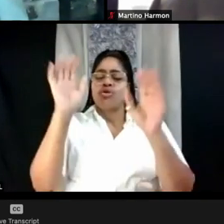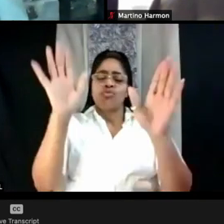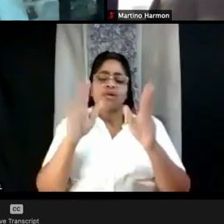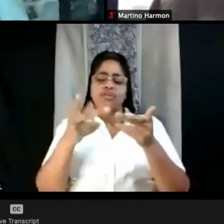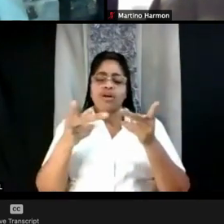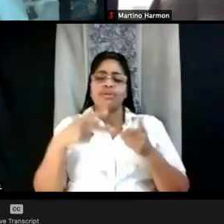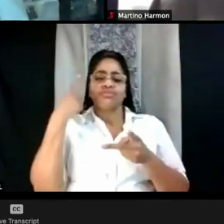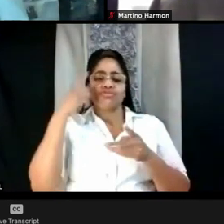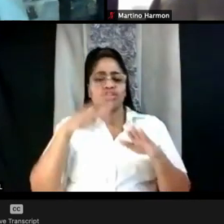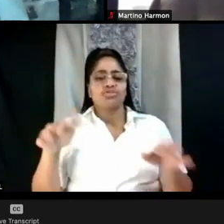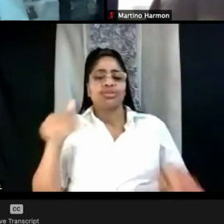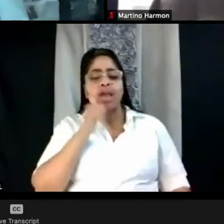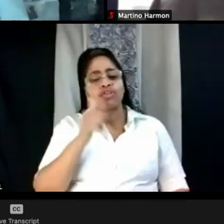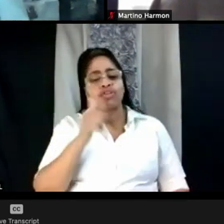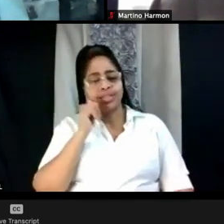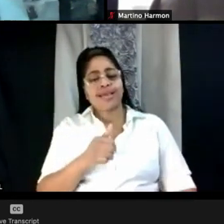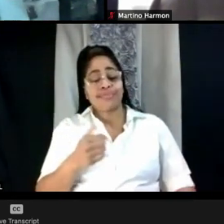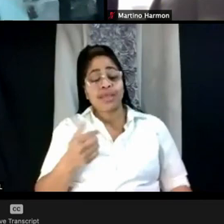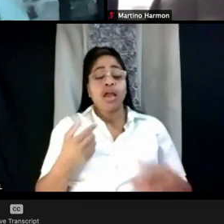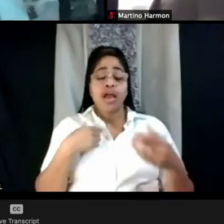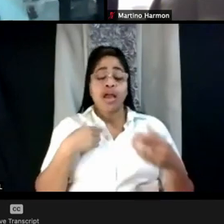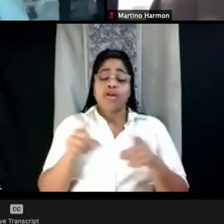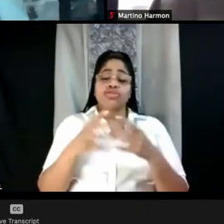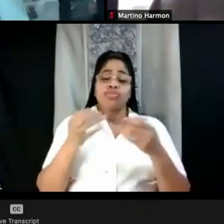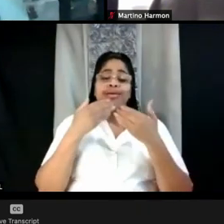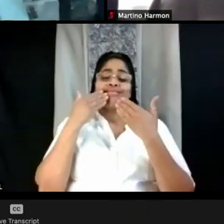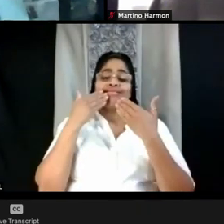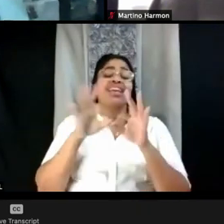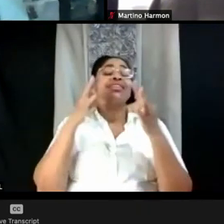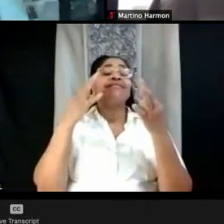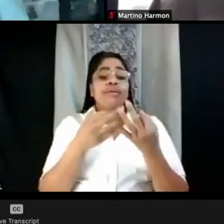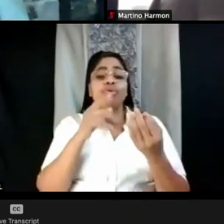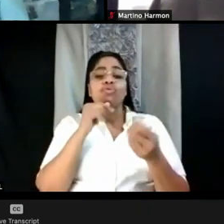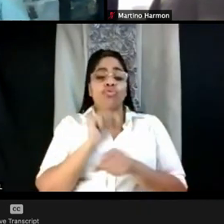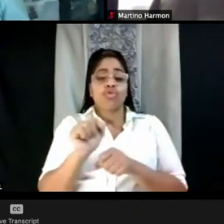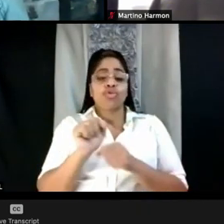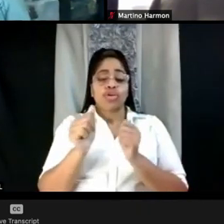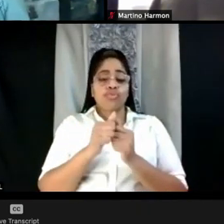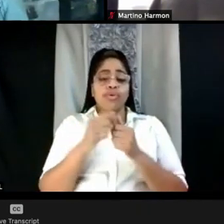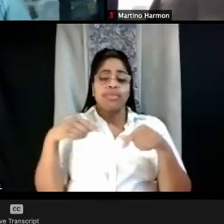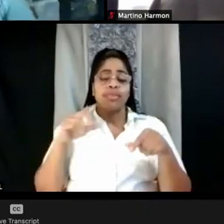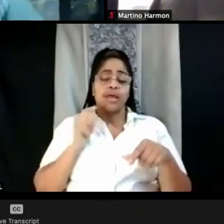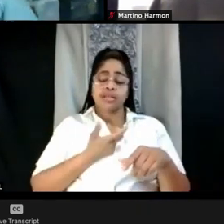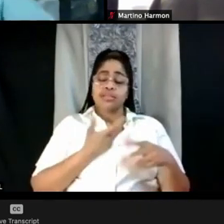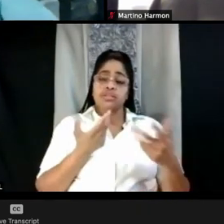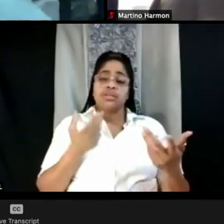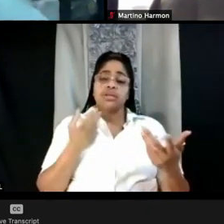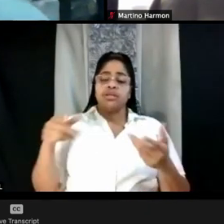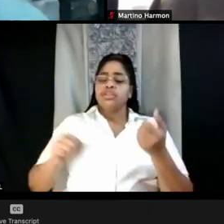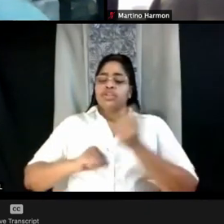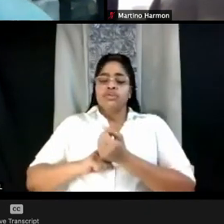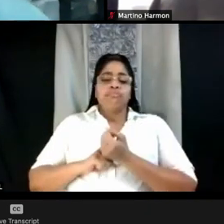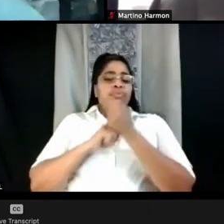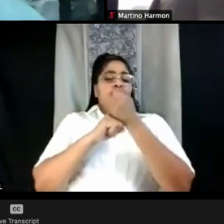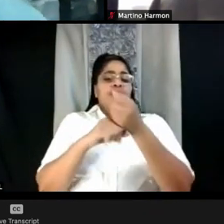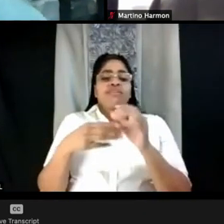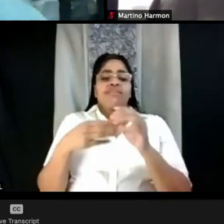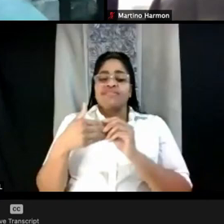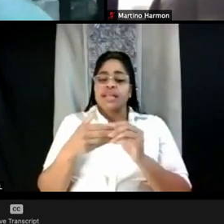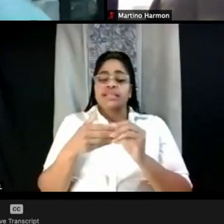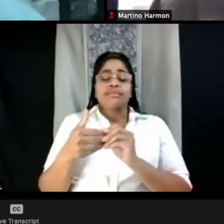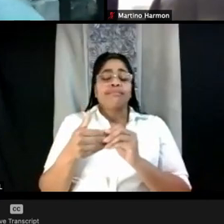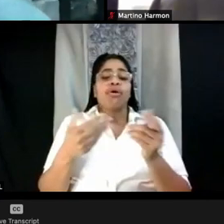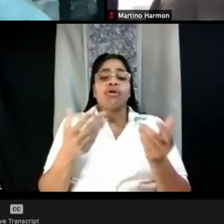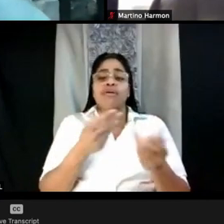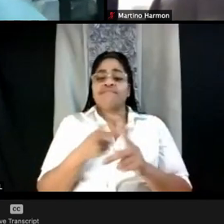for children every day. And I also want to thank the families that we're working with. They've been very supportive, very flexible,